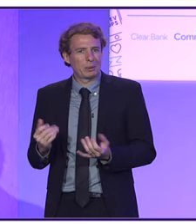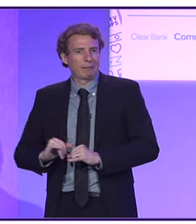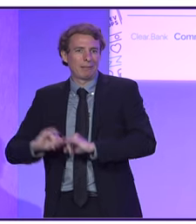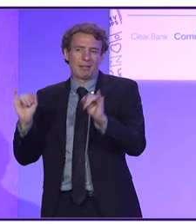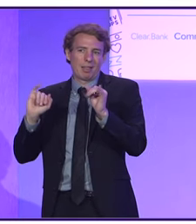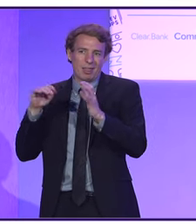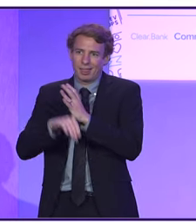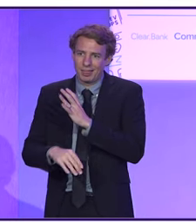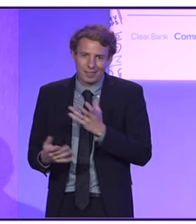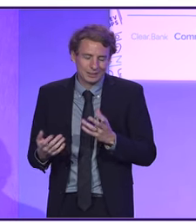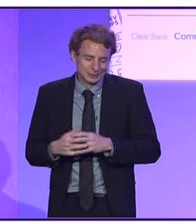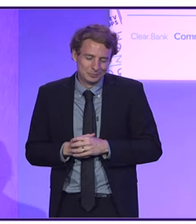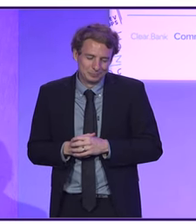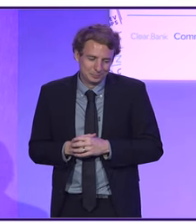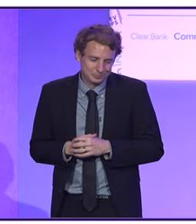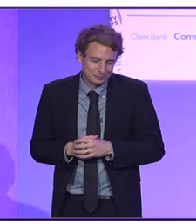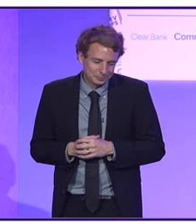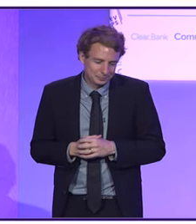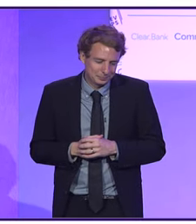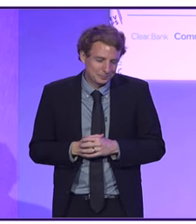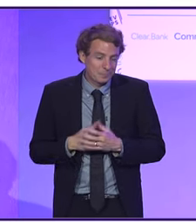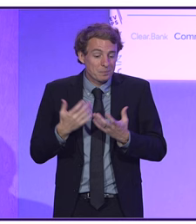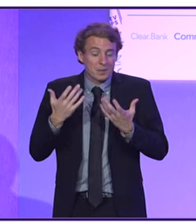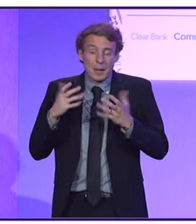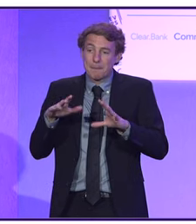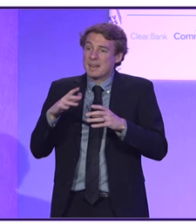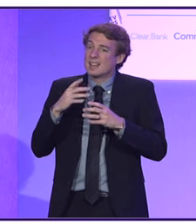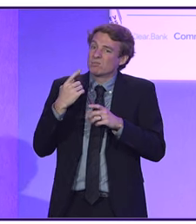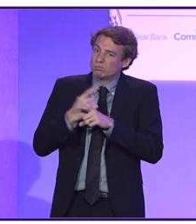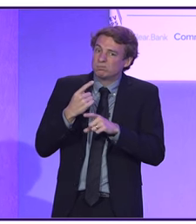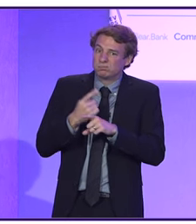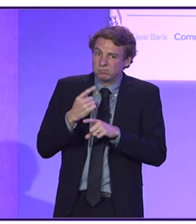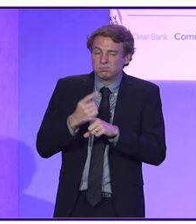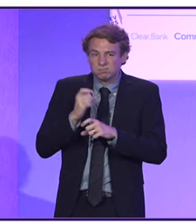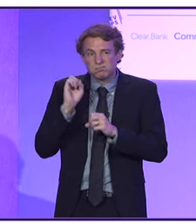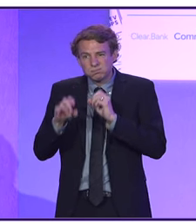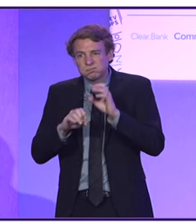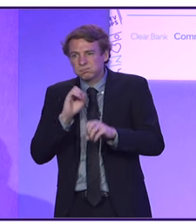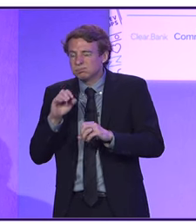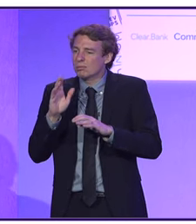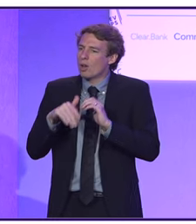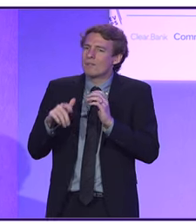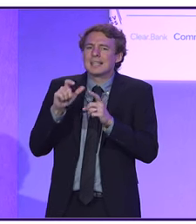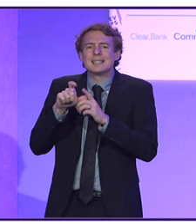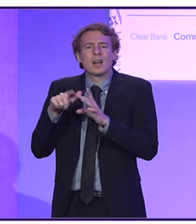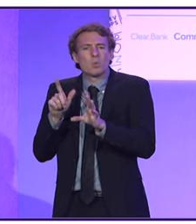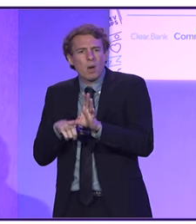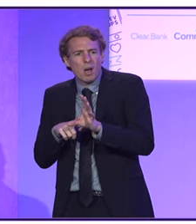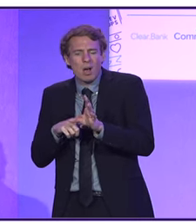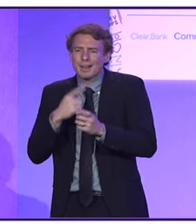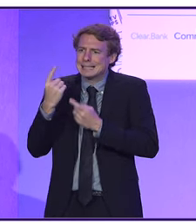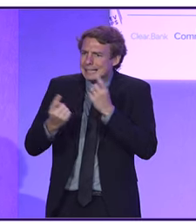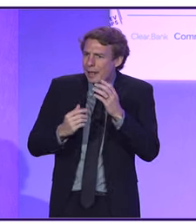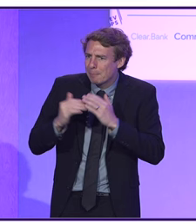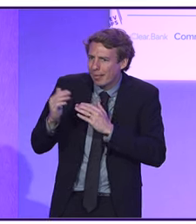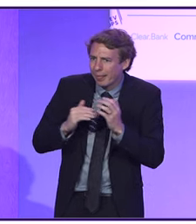mission. So we've talked a lot about DIY and build-it-yourself sort of solutions. And one of the beauties